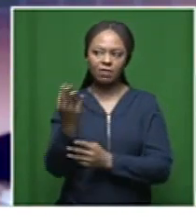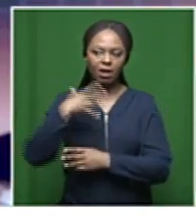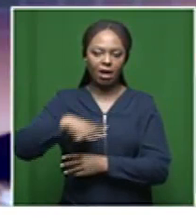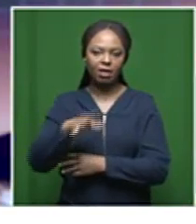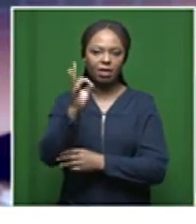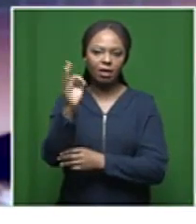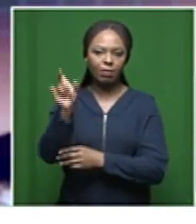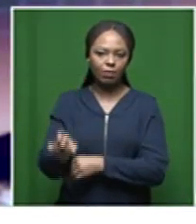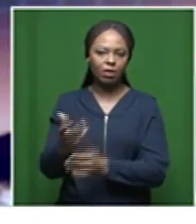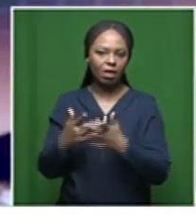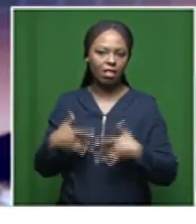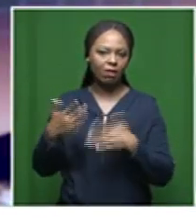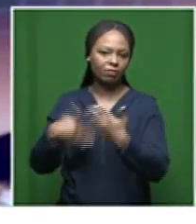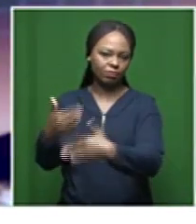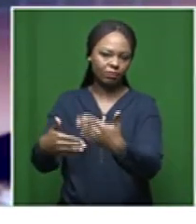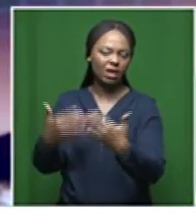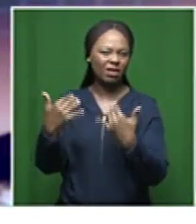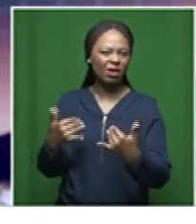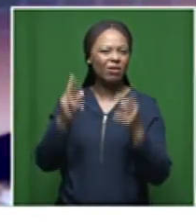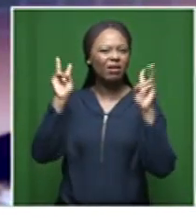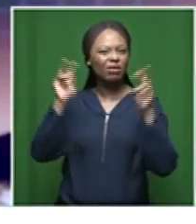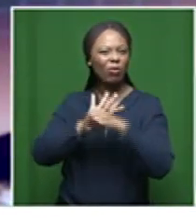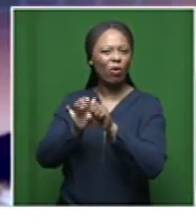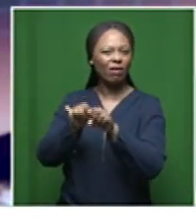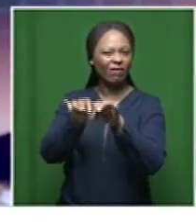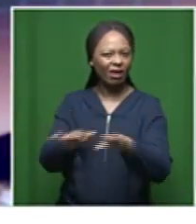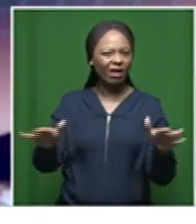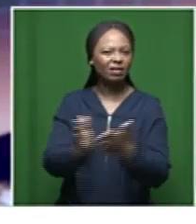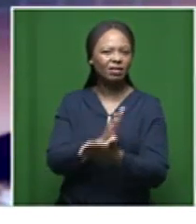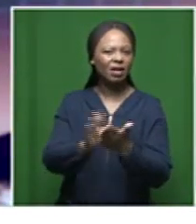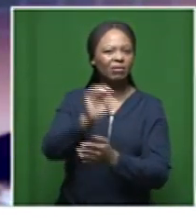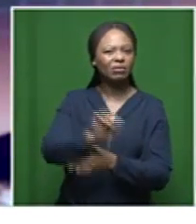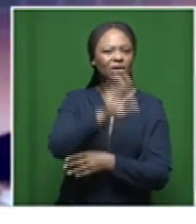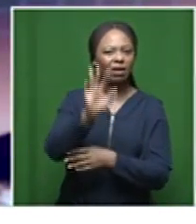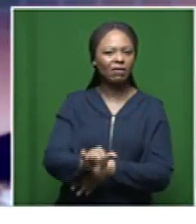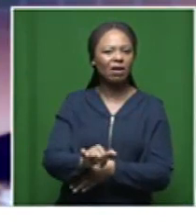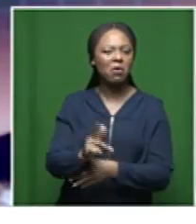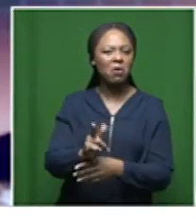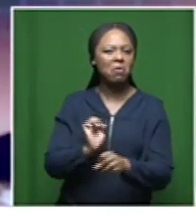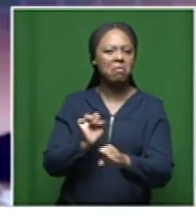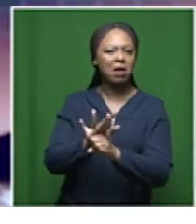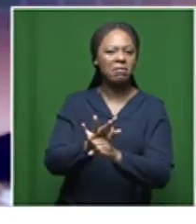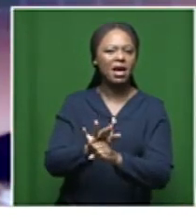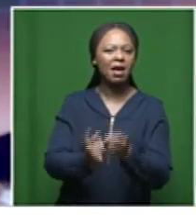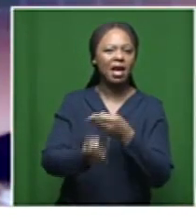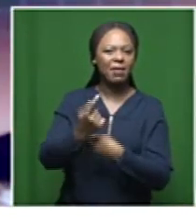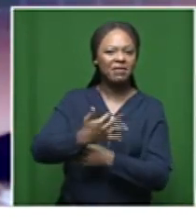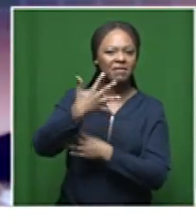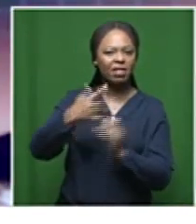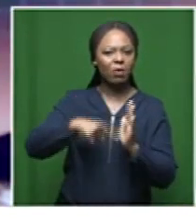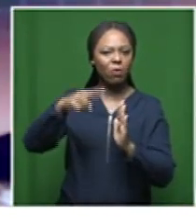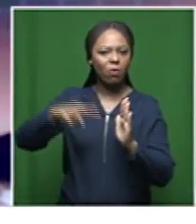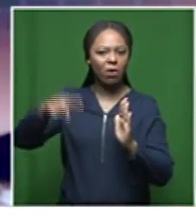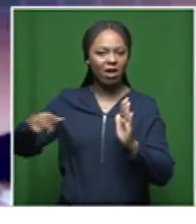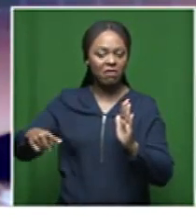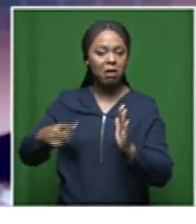life? As the world battles COVID-19 and some provinces in South Africa experiencing the 5th wave of the pandemic, it may lead to more hospitalizations,